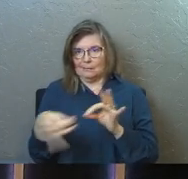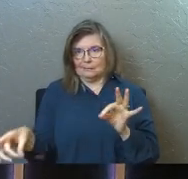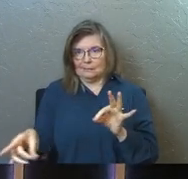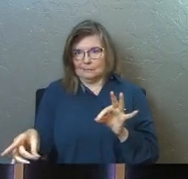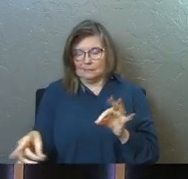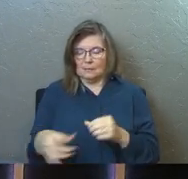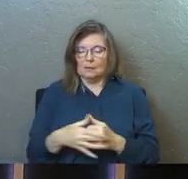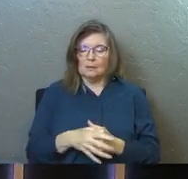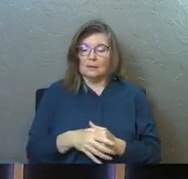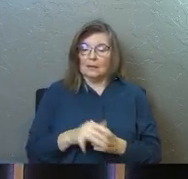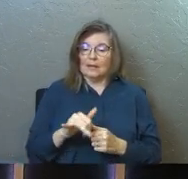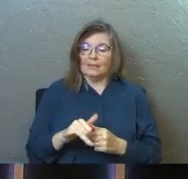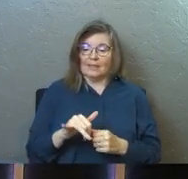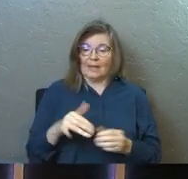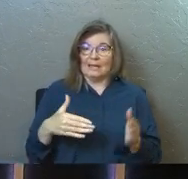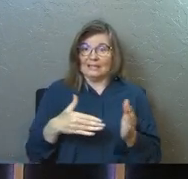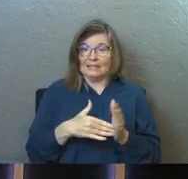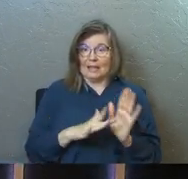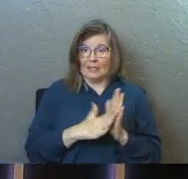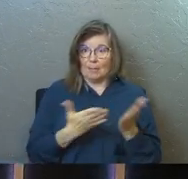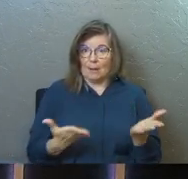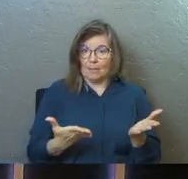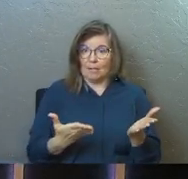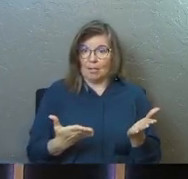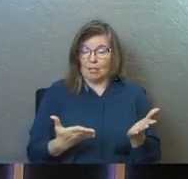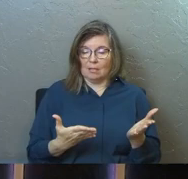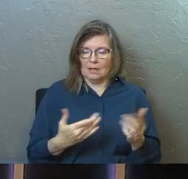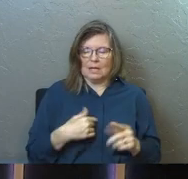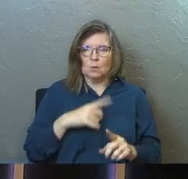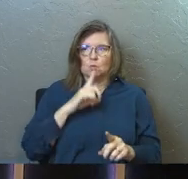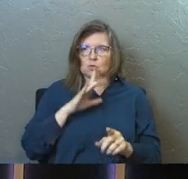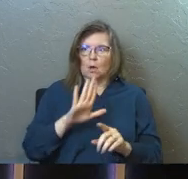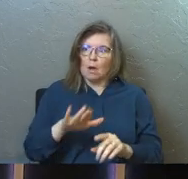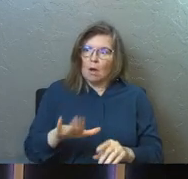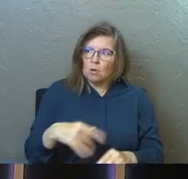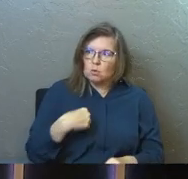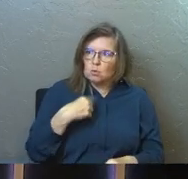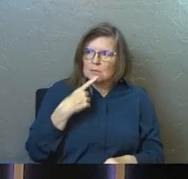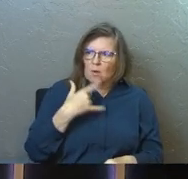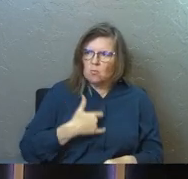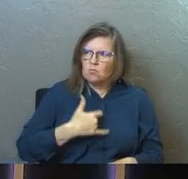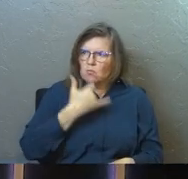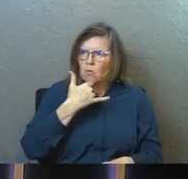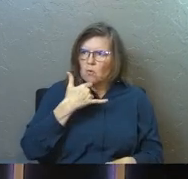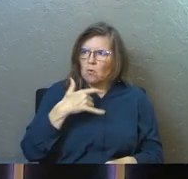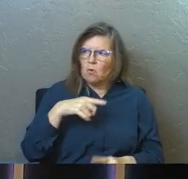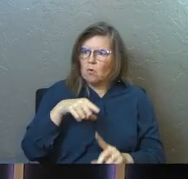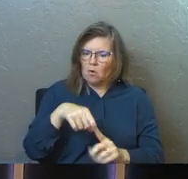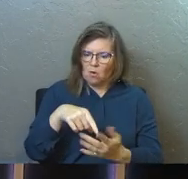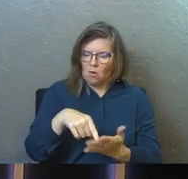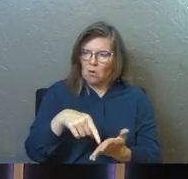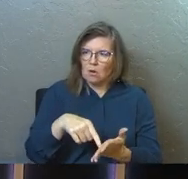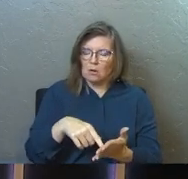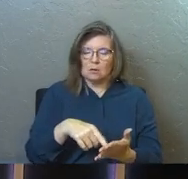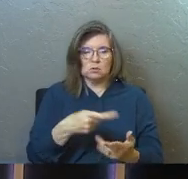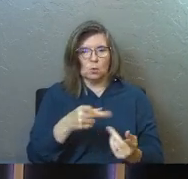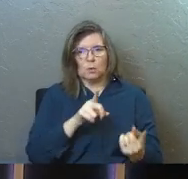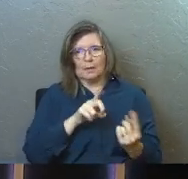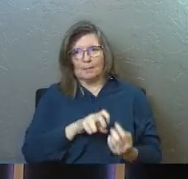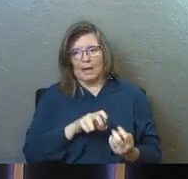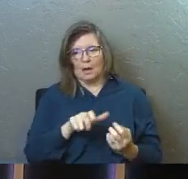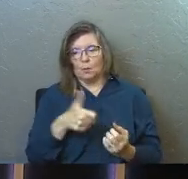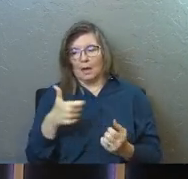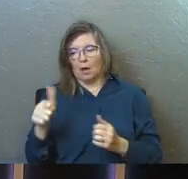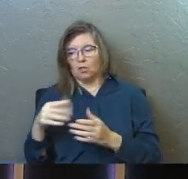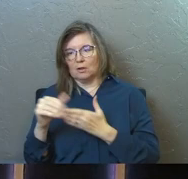a particular truth that is against the Bible. He was just sure I had said it. And so we met, had a meeting, had some